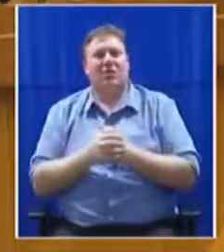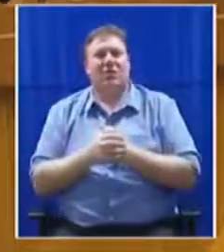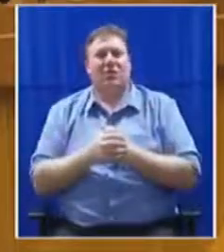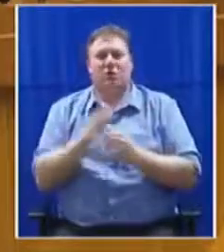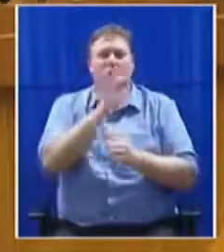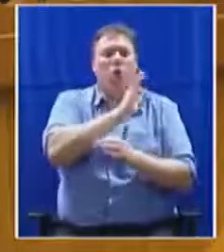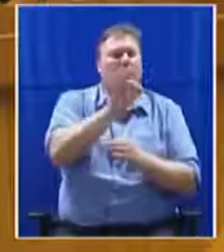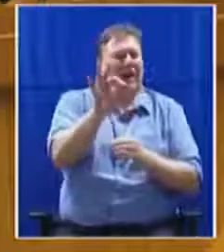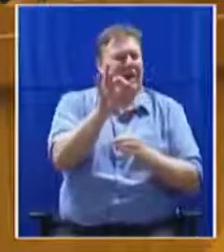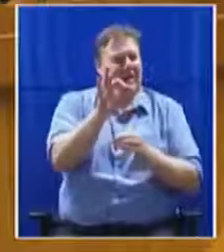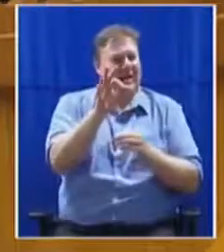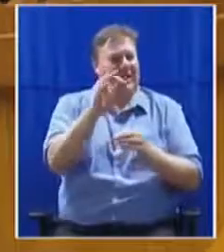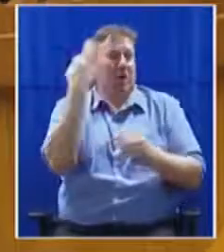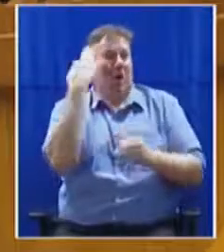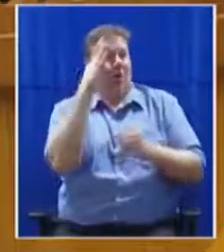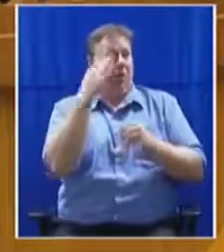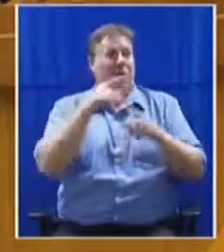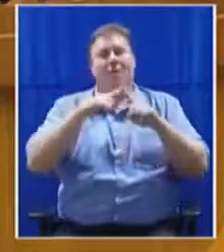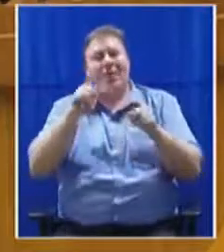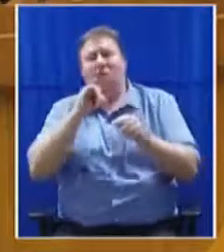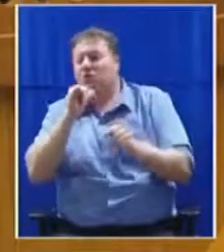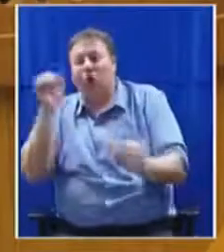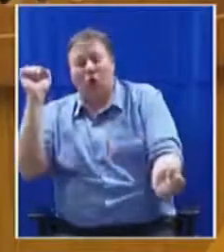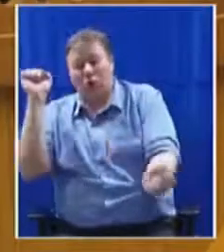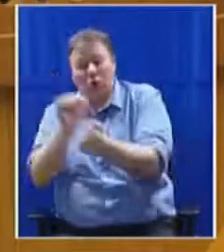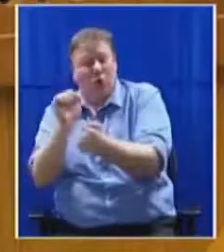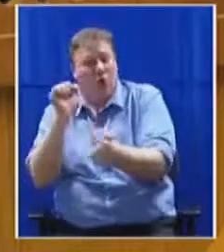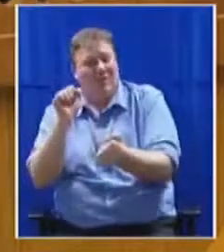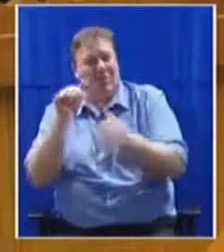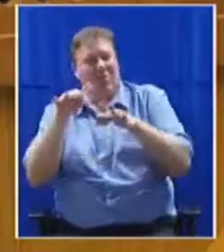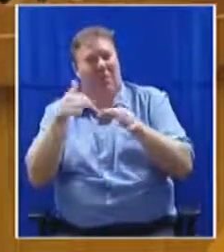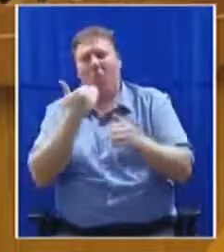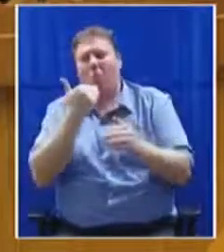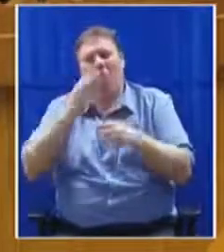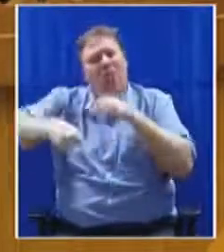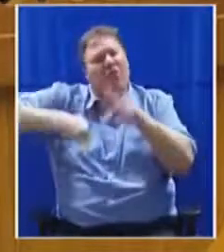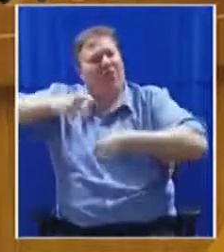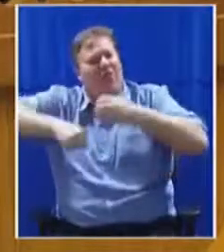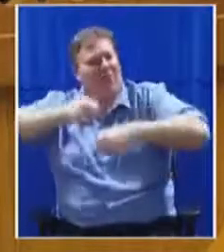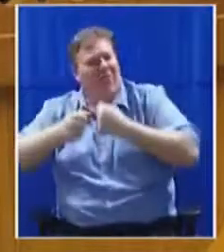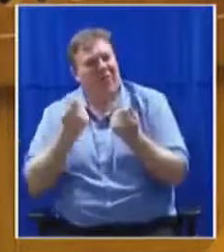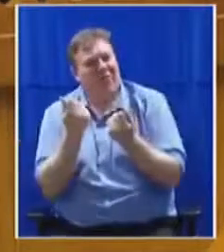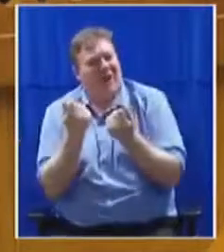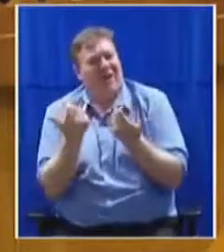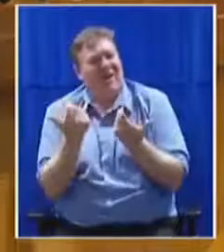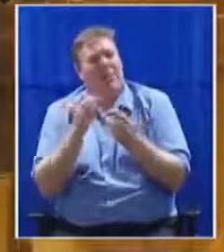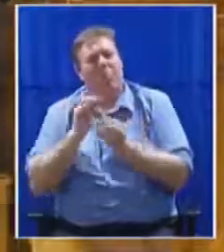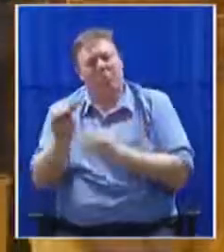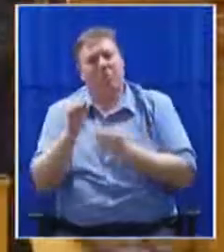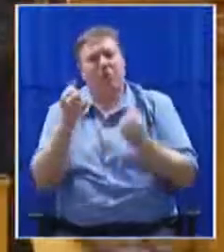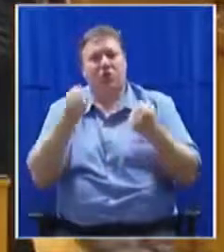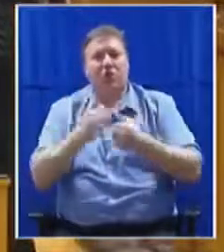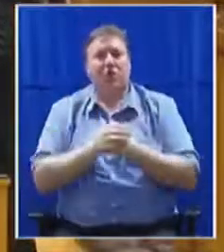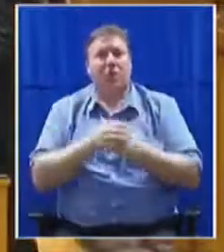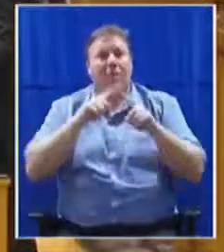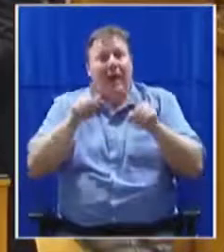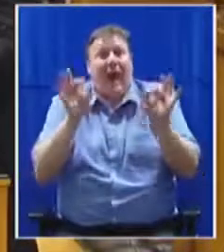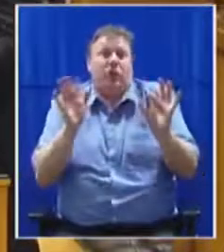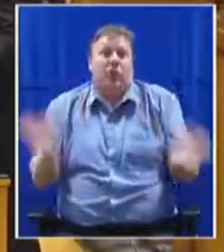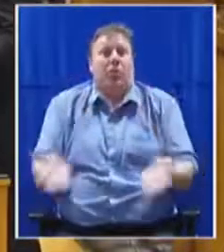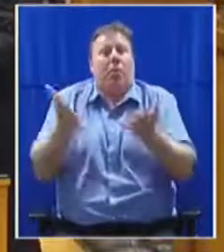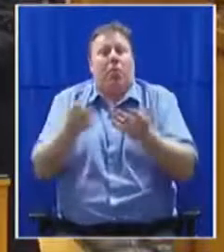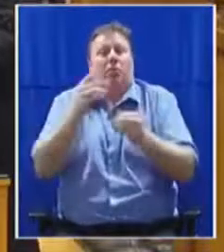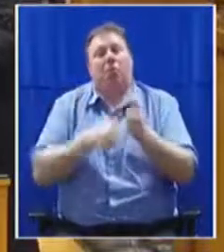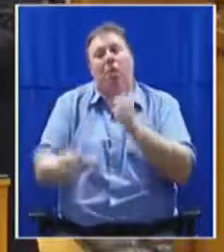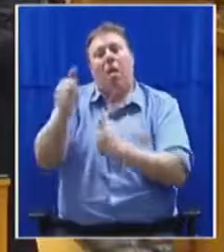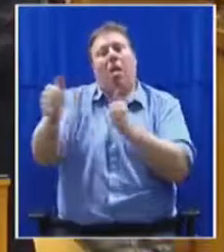to arrest the people who in fact have stolen the people's money and put them in jail. Instead, you promote them to become